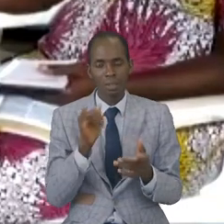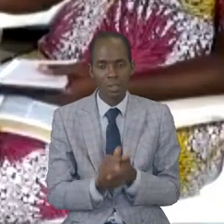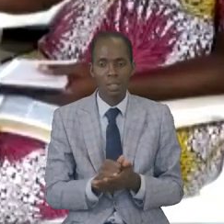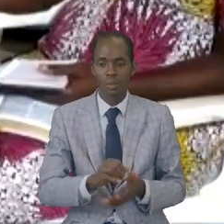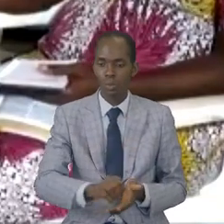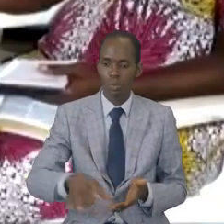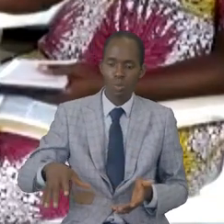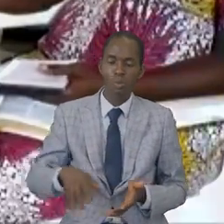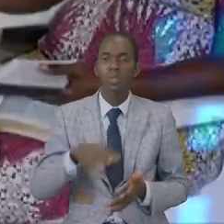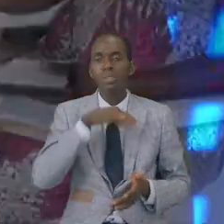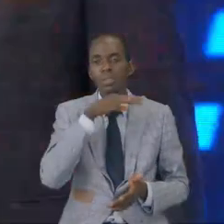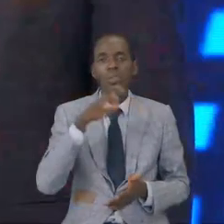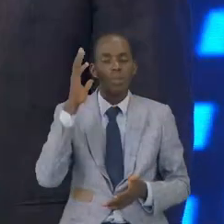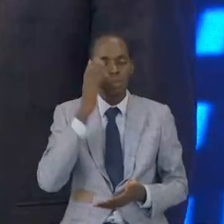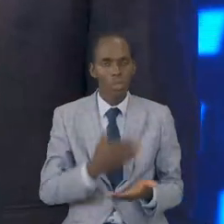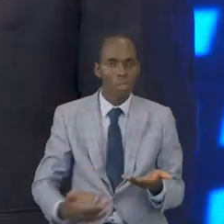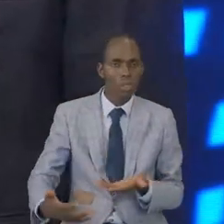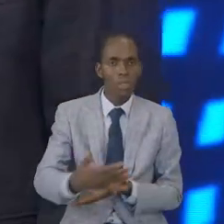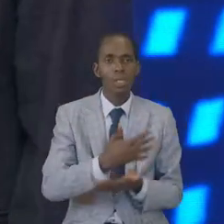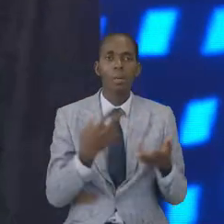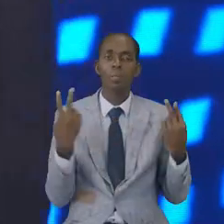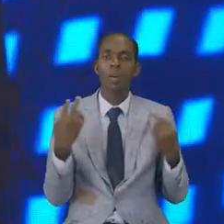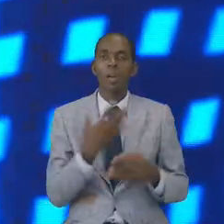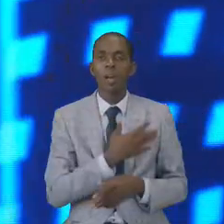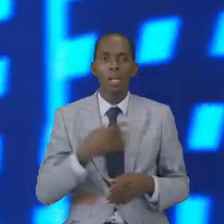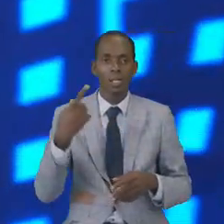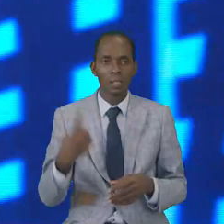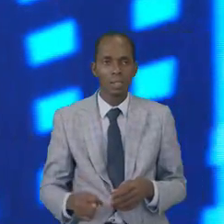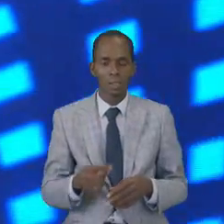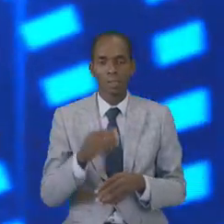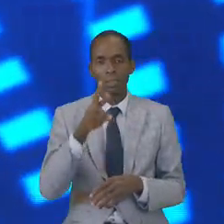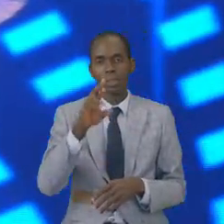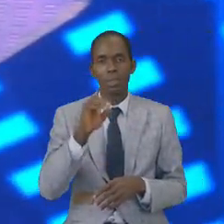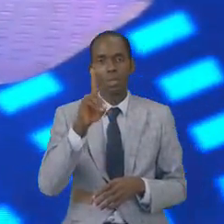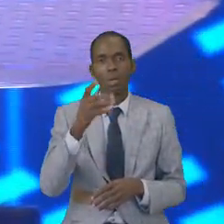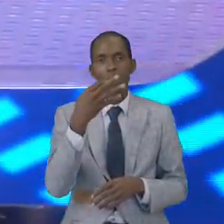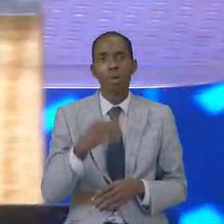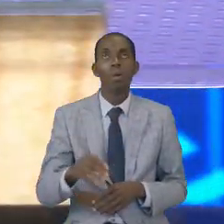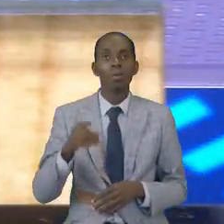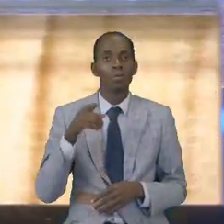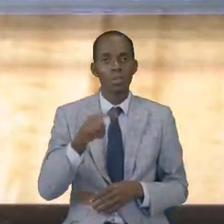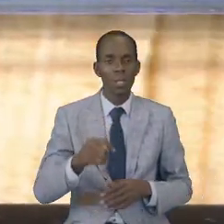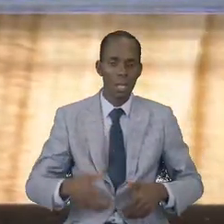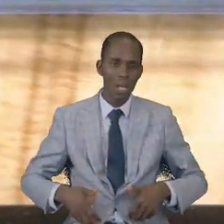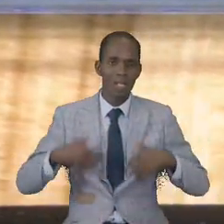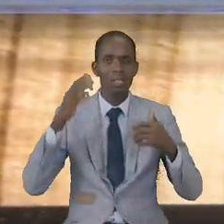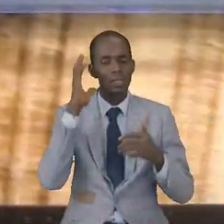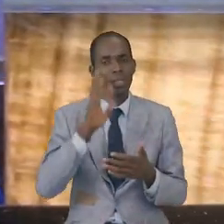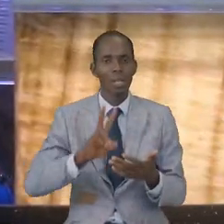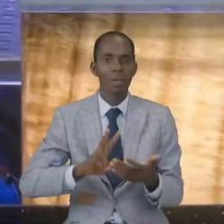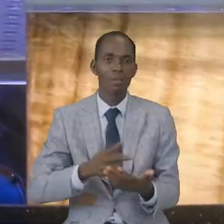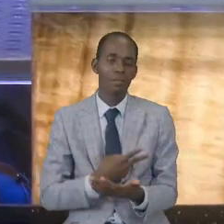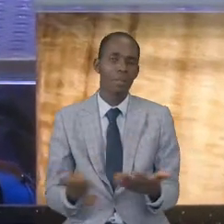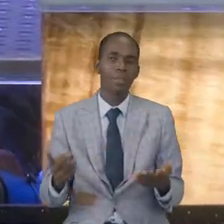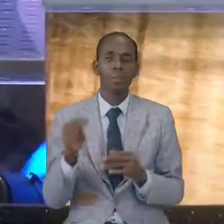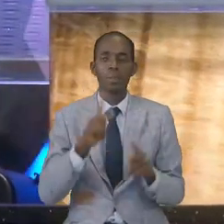reap vanity, and the rod of his anger shall fail. That is, the people who